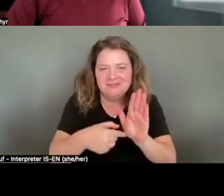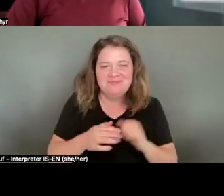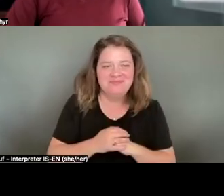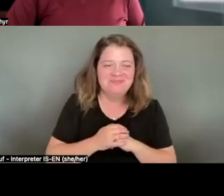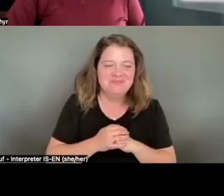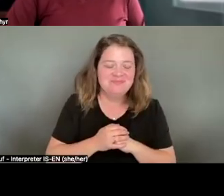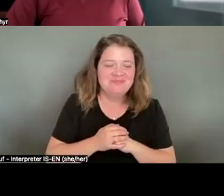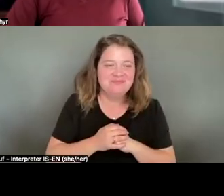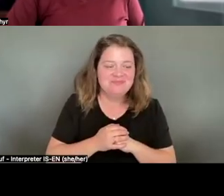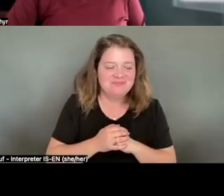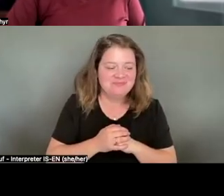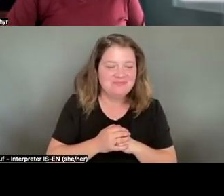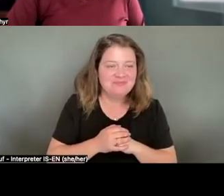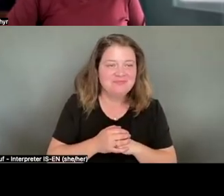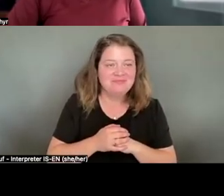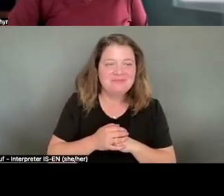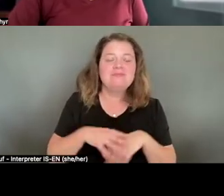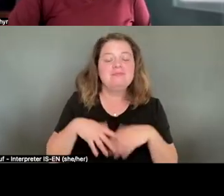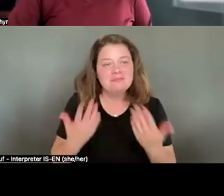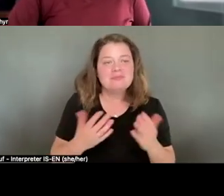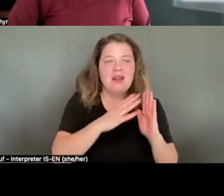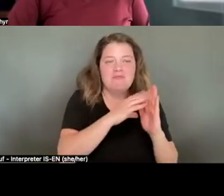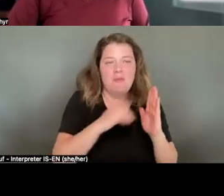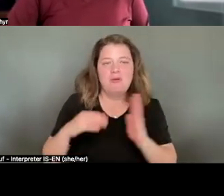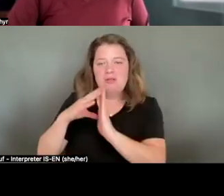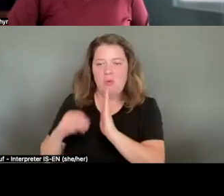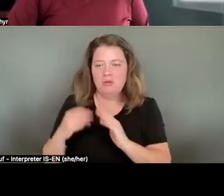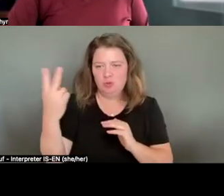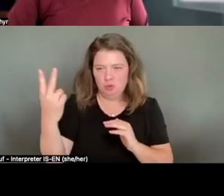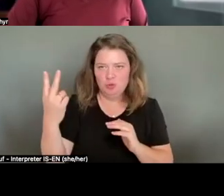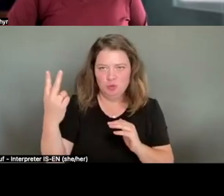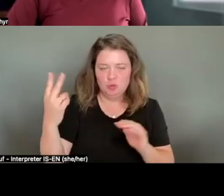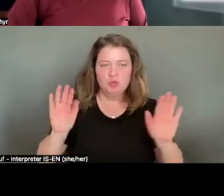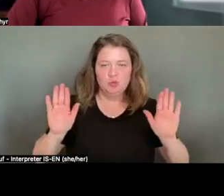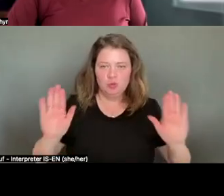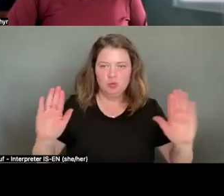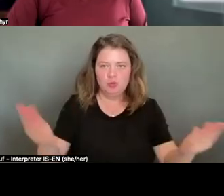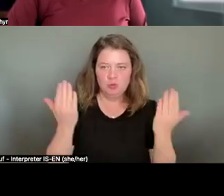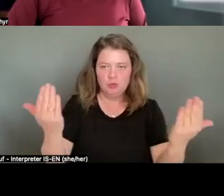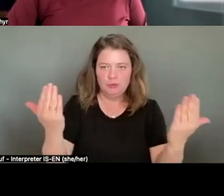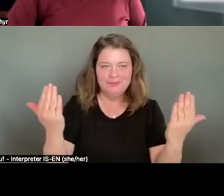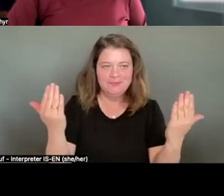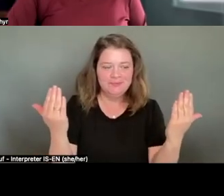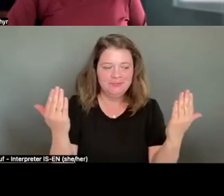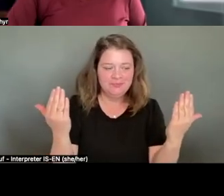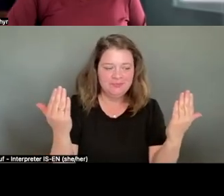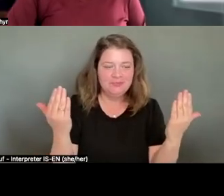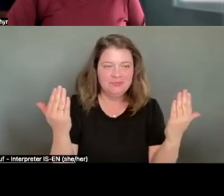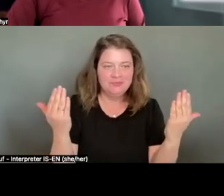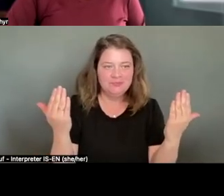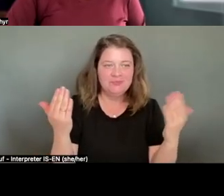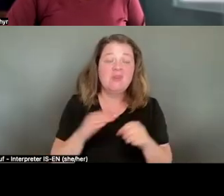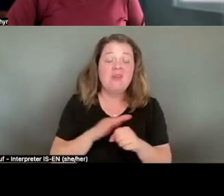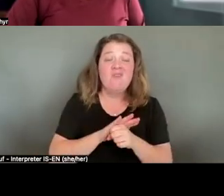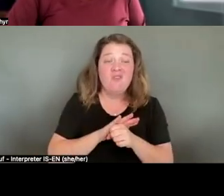we constructed two different types of models where we constructed a full network